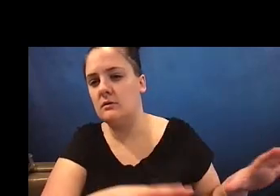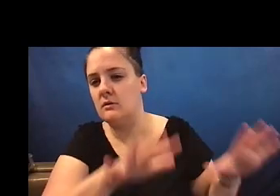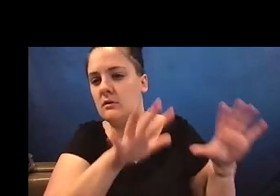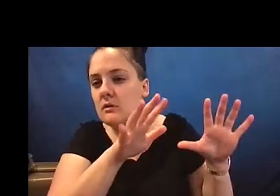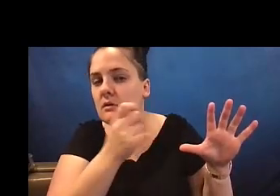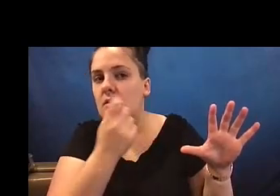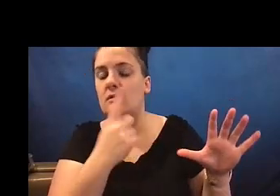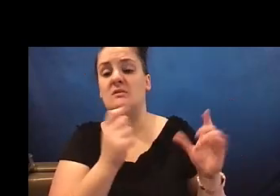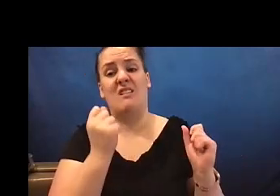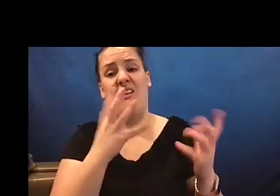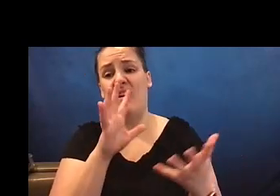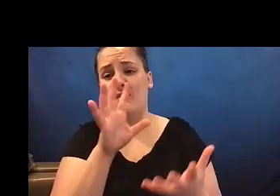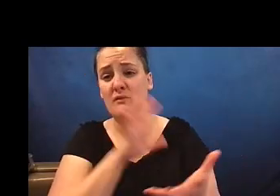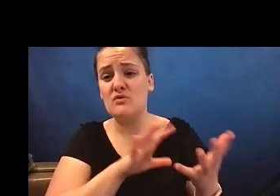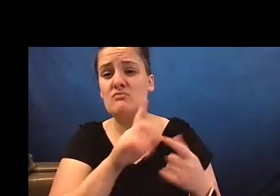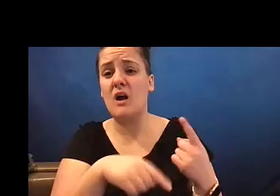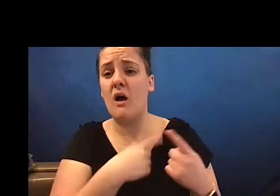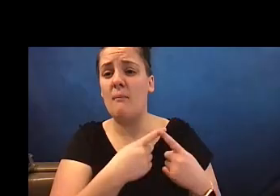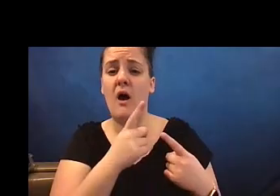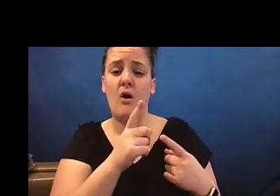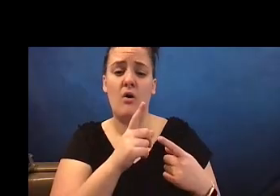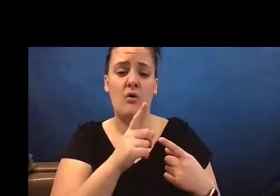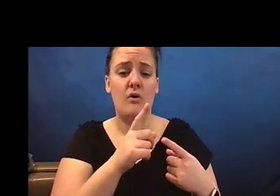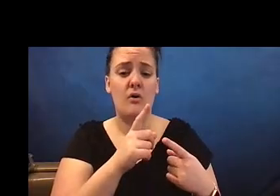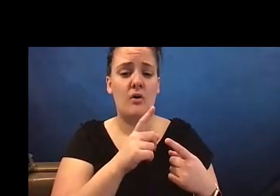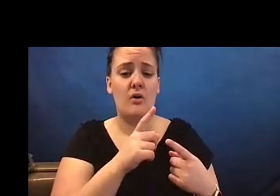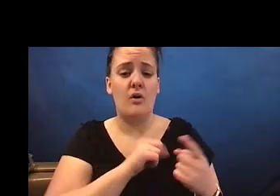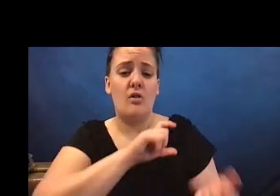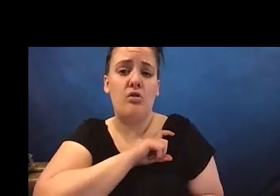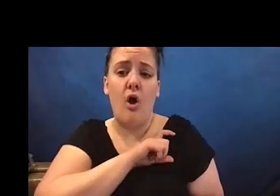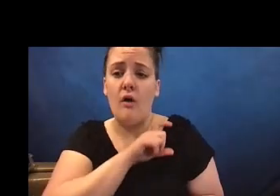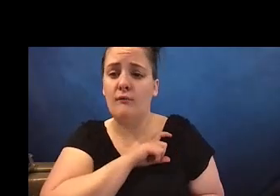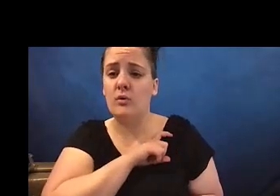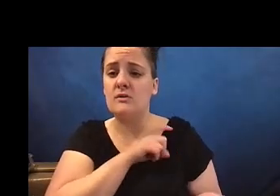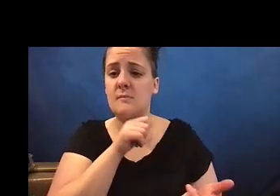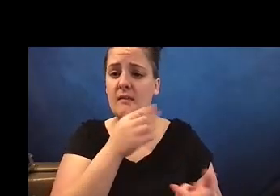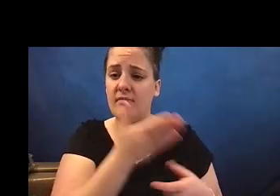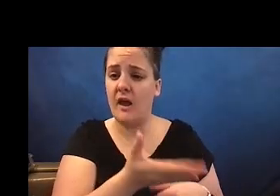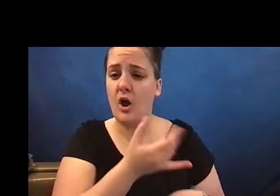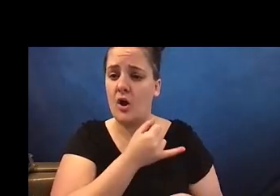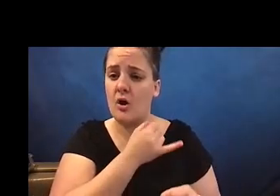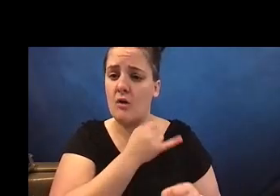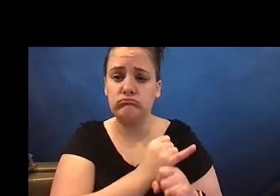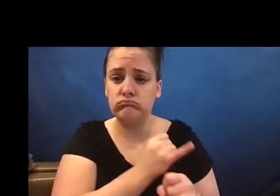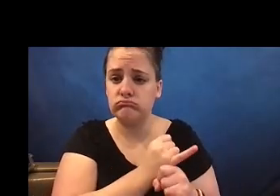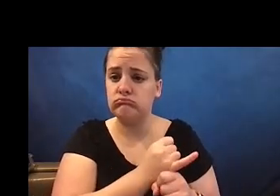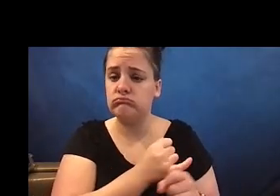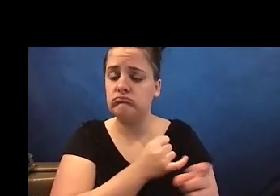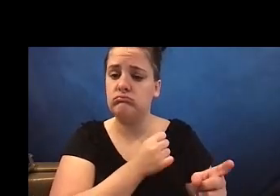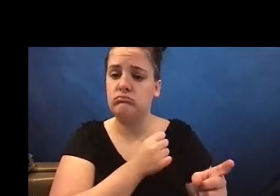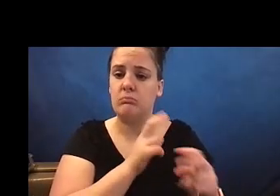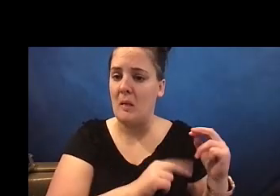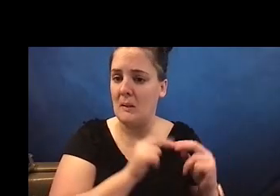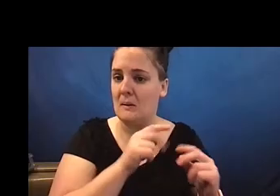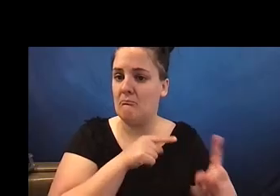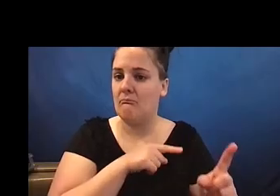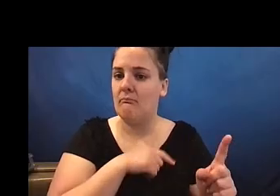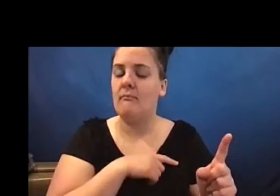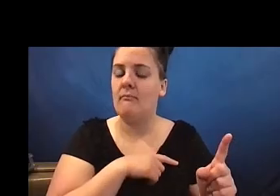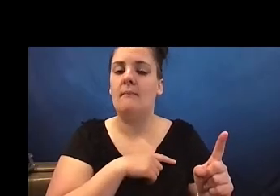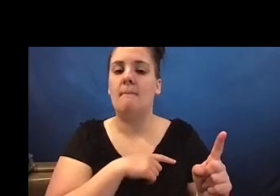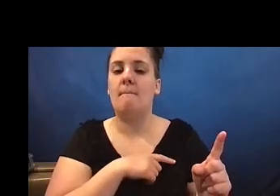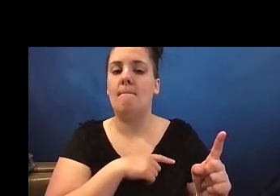about law enforcement on the premises, adjacent to the premises, and it's keeping some